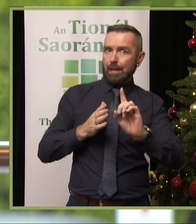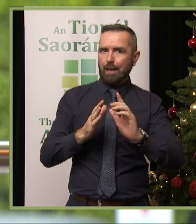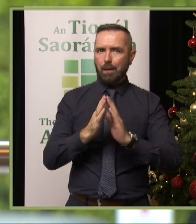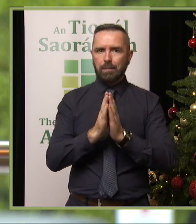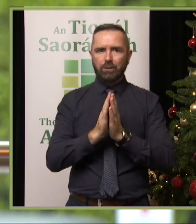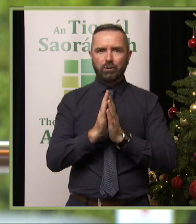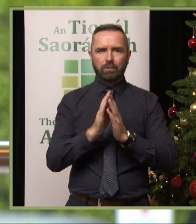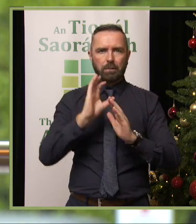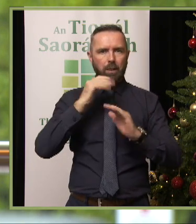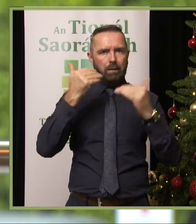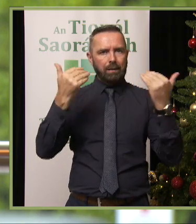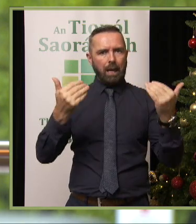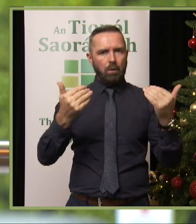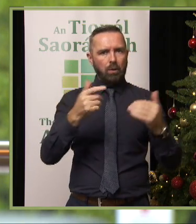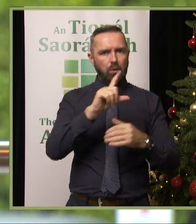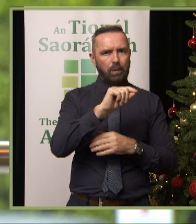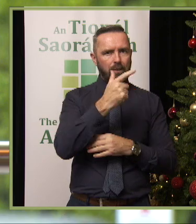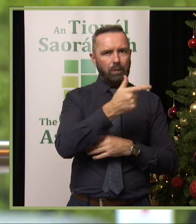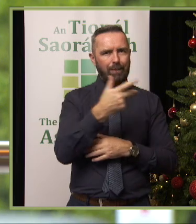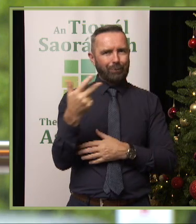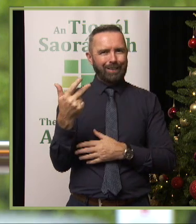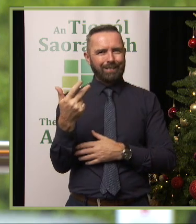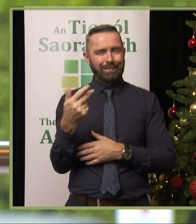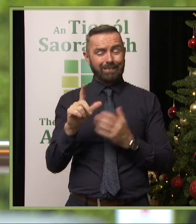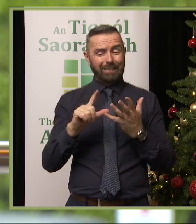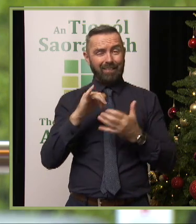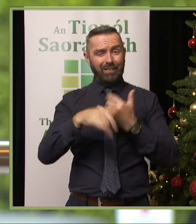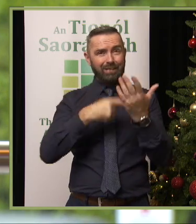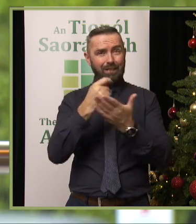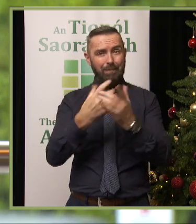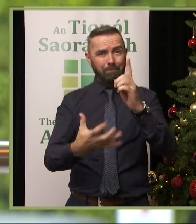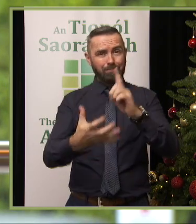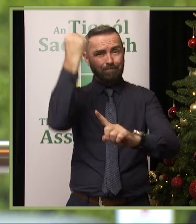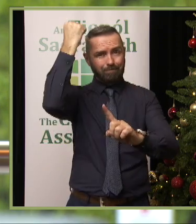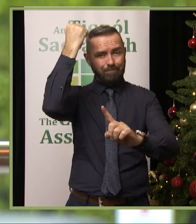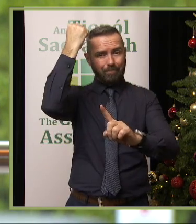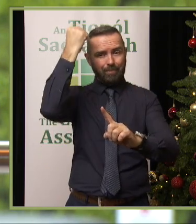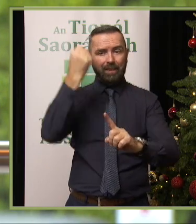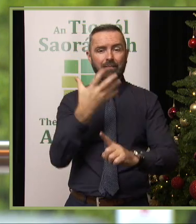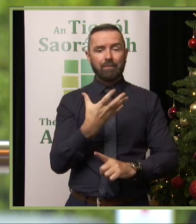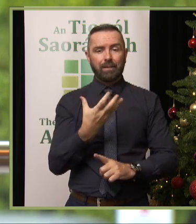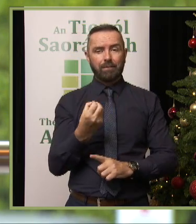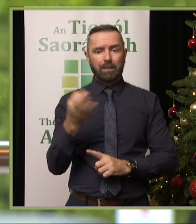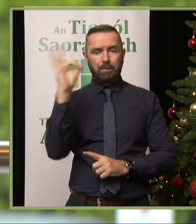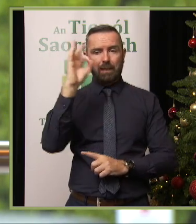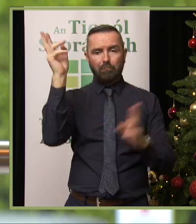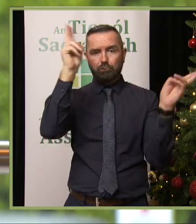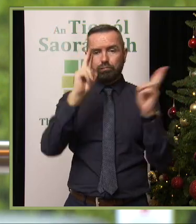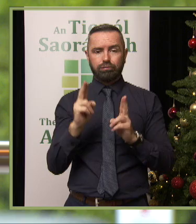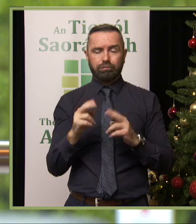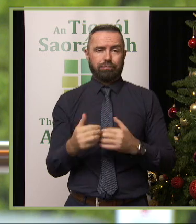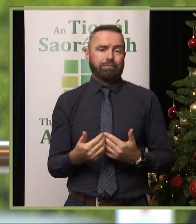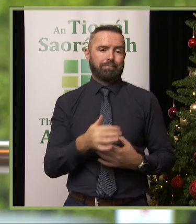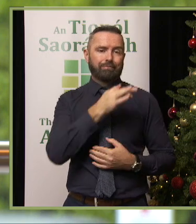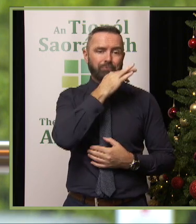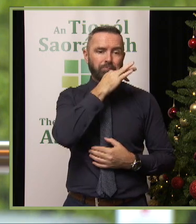because we're now actually on the verge of 2023. So that's in the next 7 years, a 50% reduction. It also, and I think